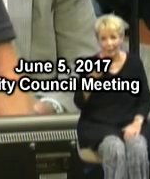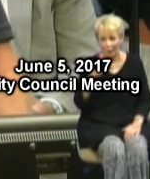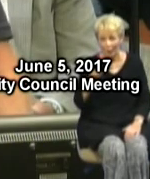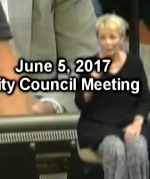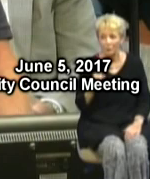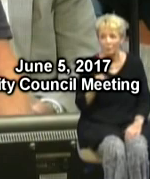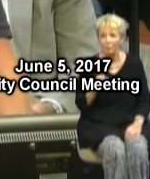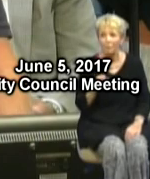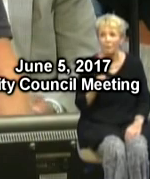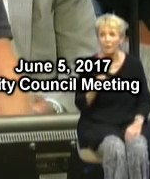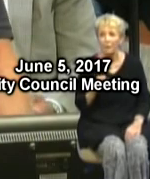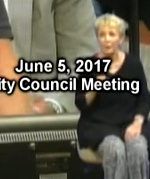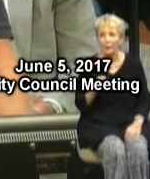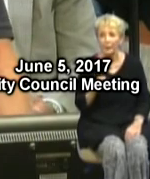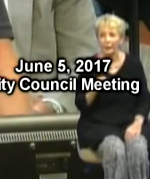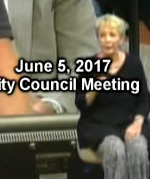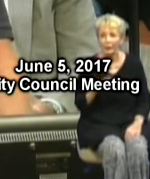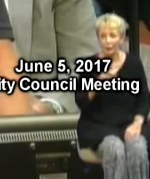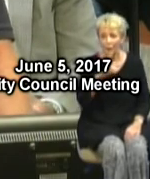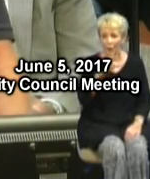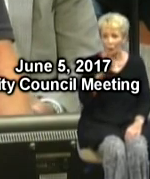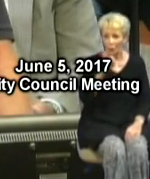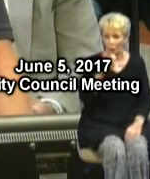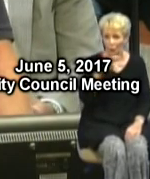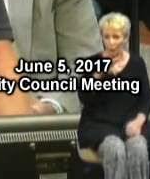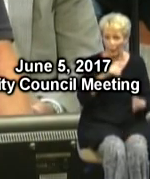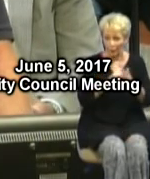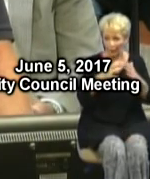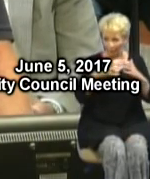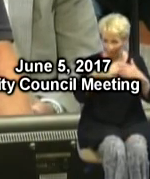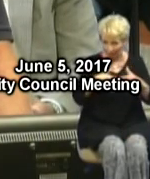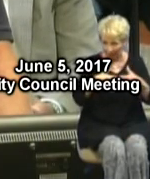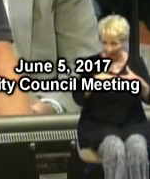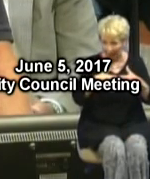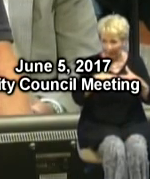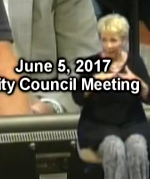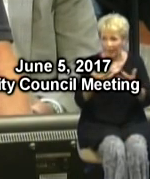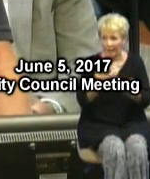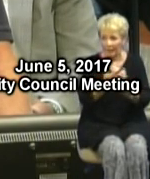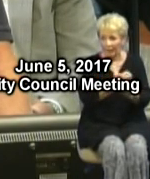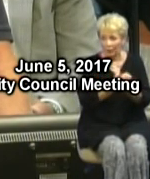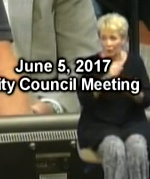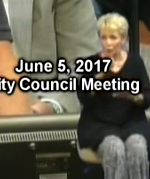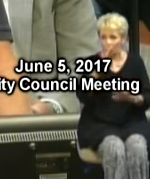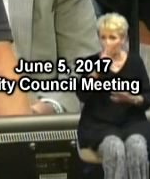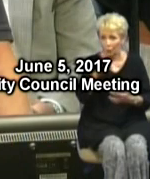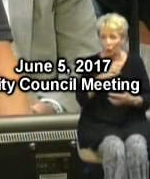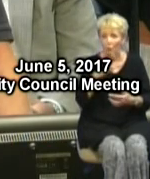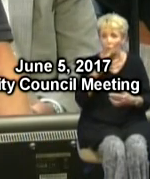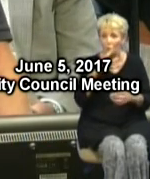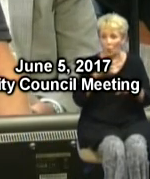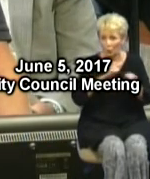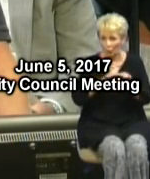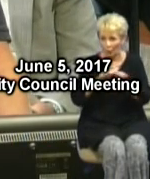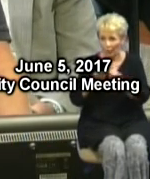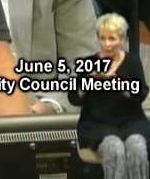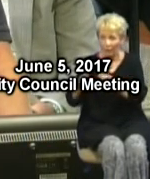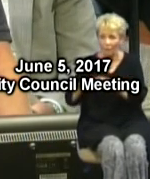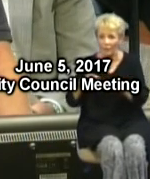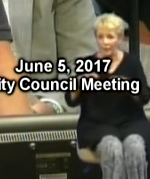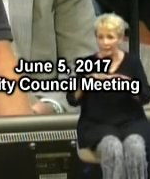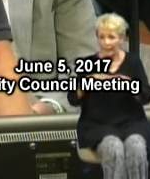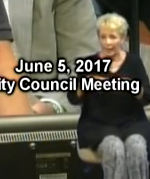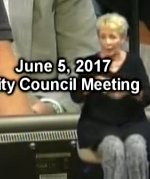we do have a riser that failed where it collected several stormwater drainage pipes from the downtown